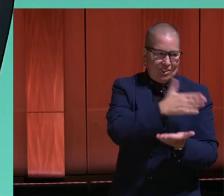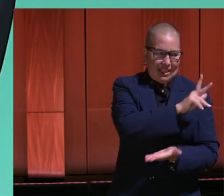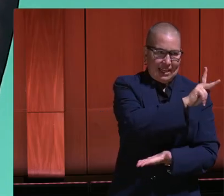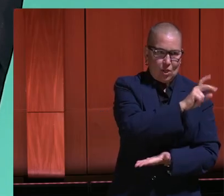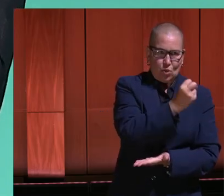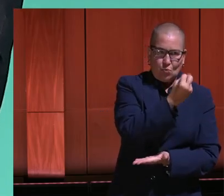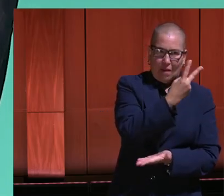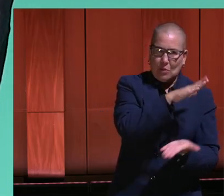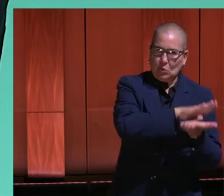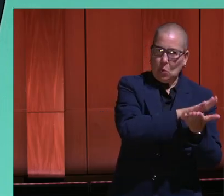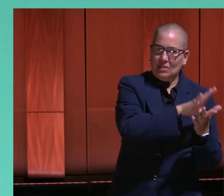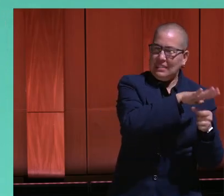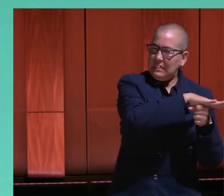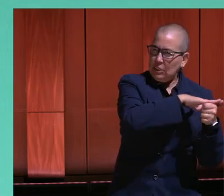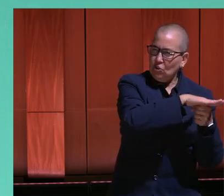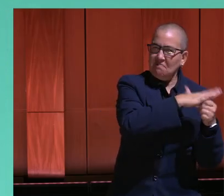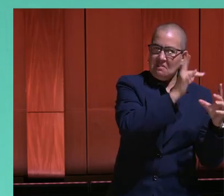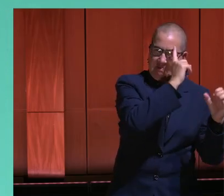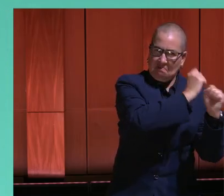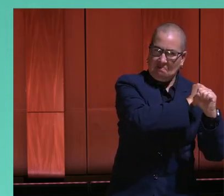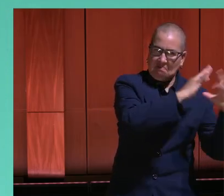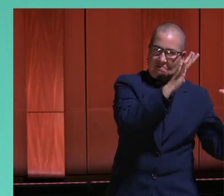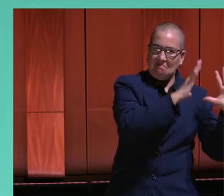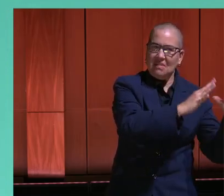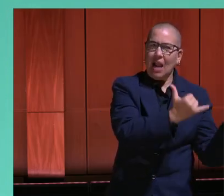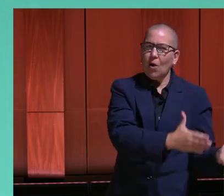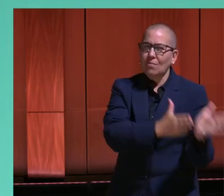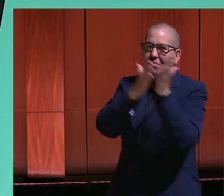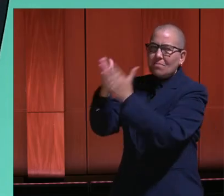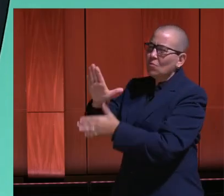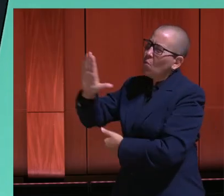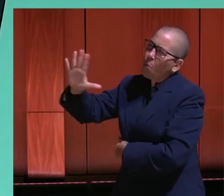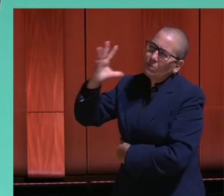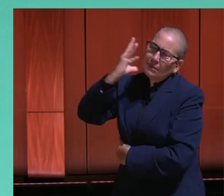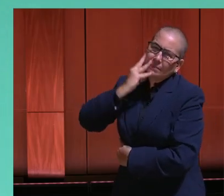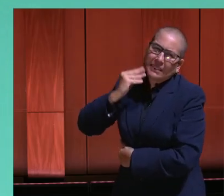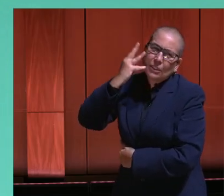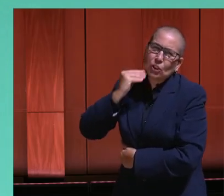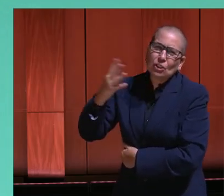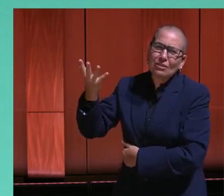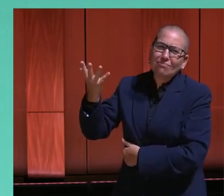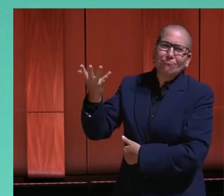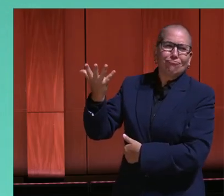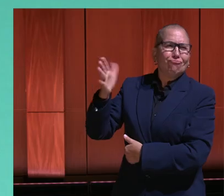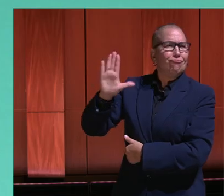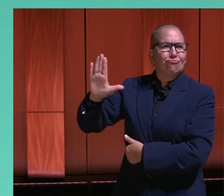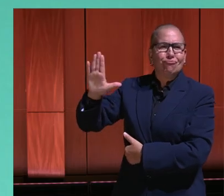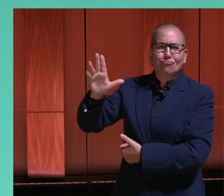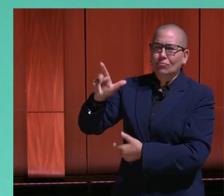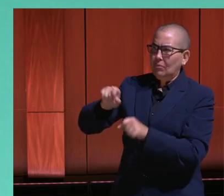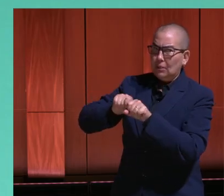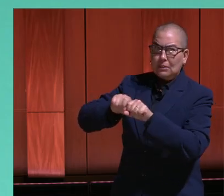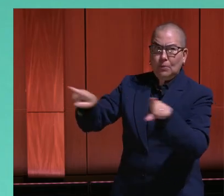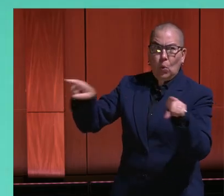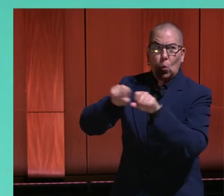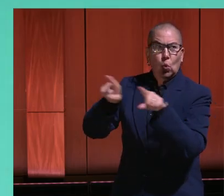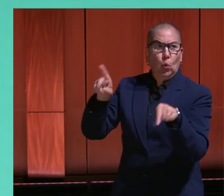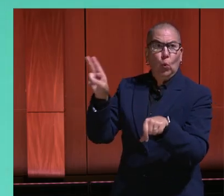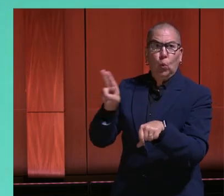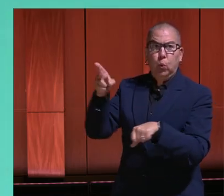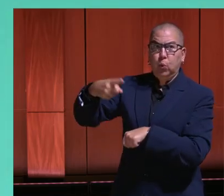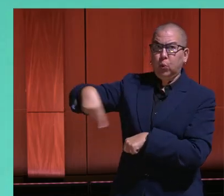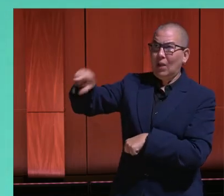their deployment. Can you tell us a little bit around the primary purpose for your deployment within Texas A&M?